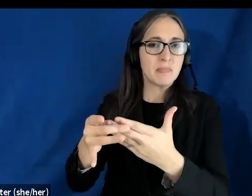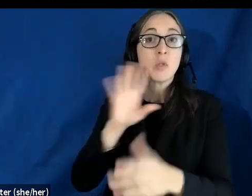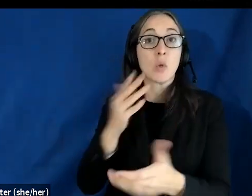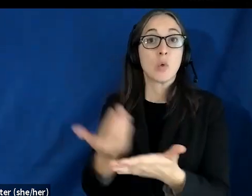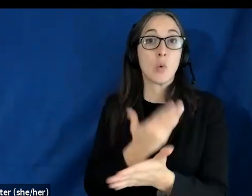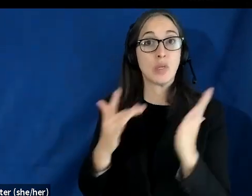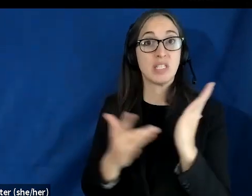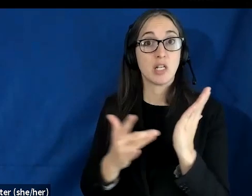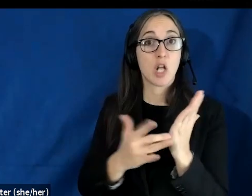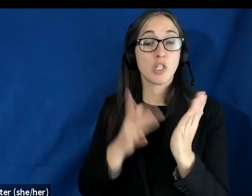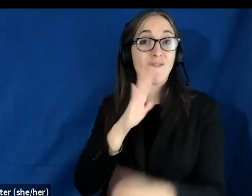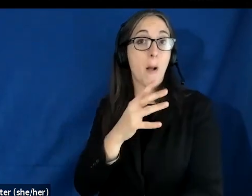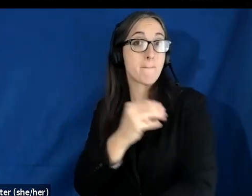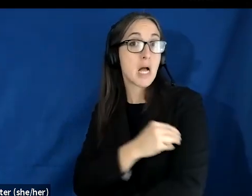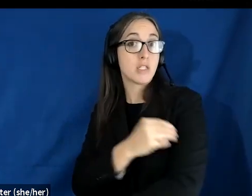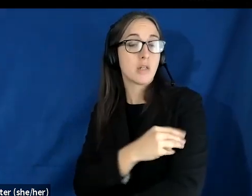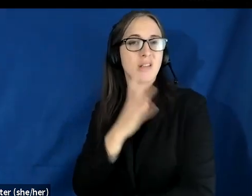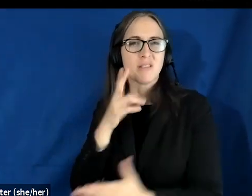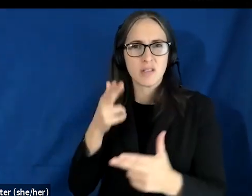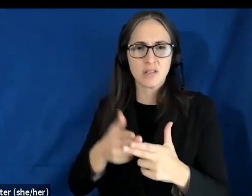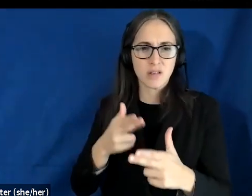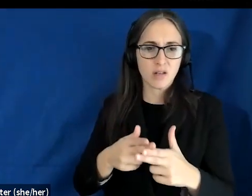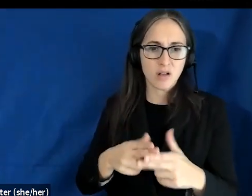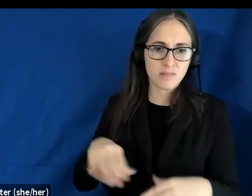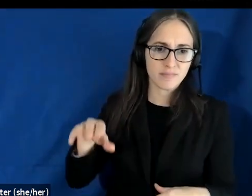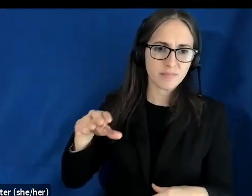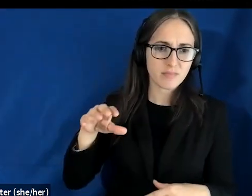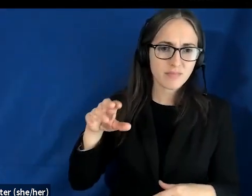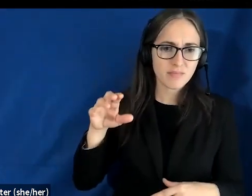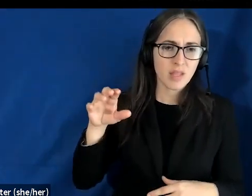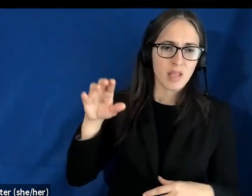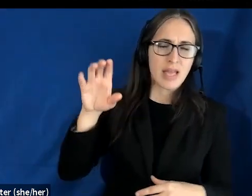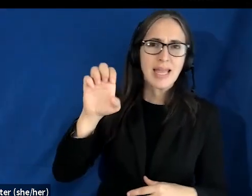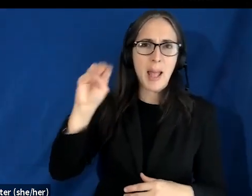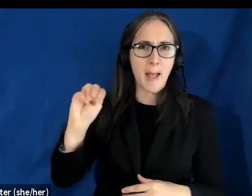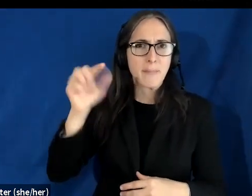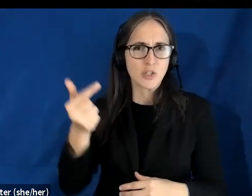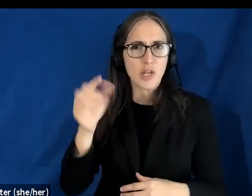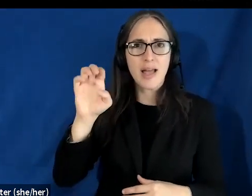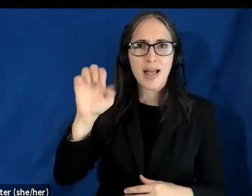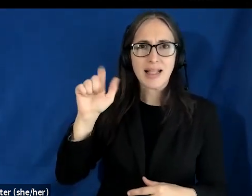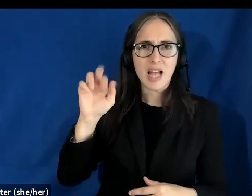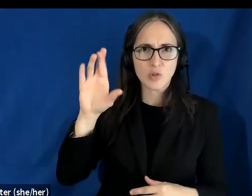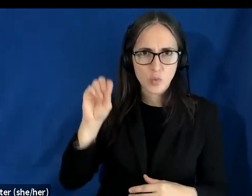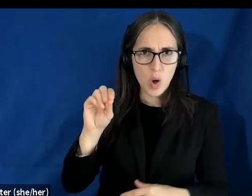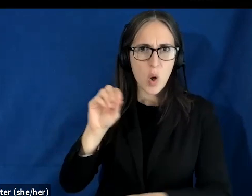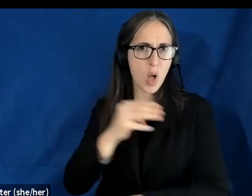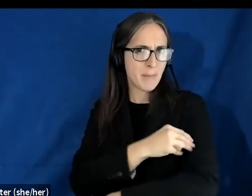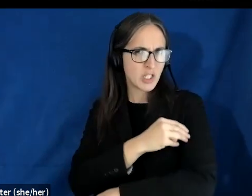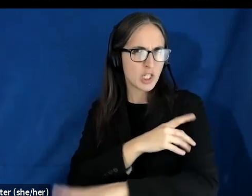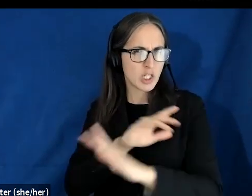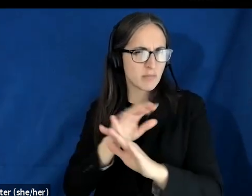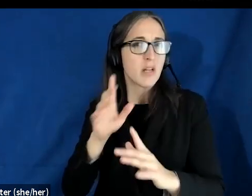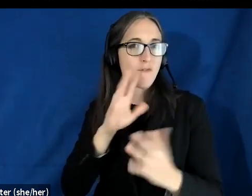EMG, electromyography, I think, to play virtual reality games. So these are the people that have all the money in the